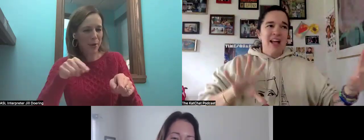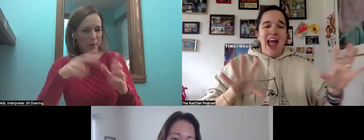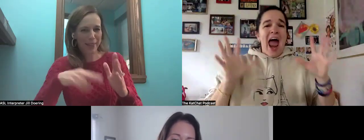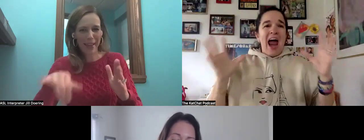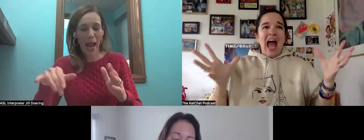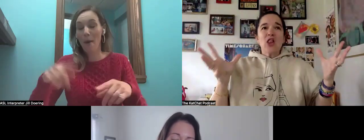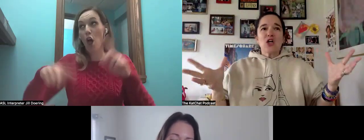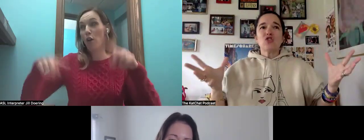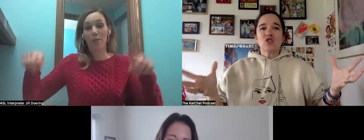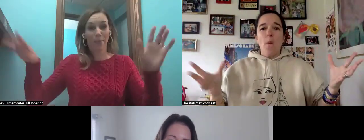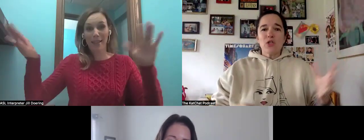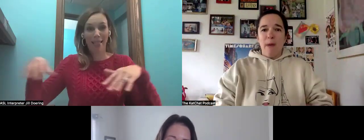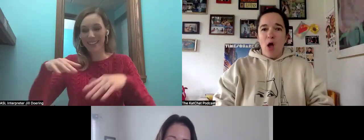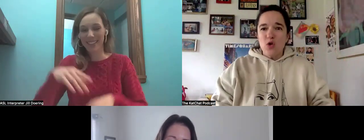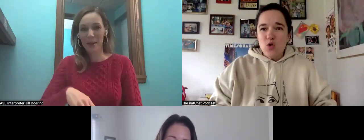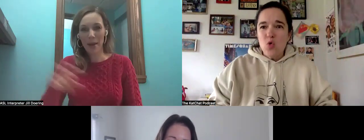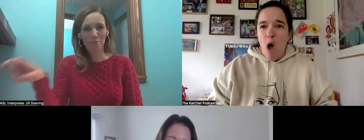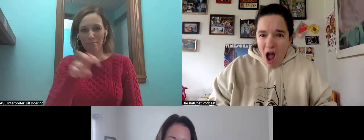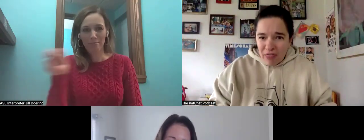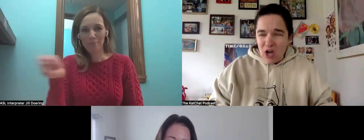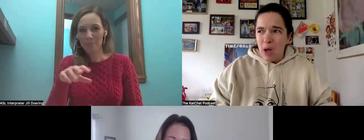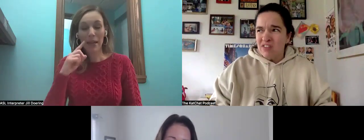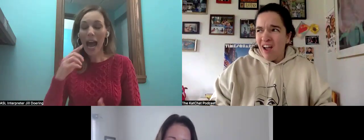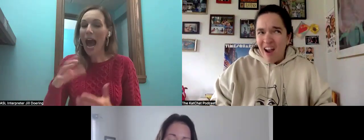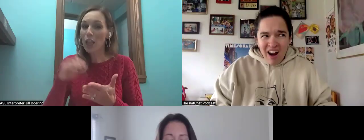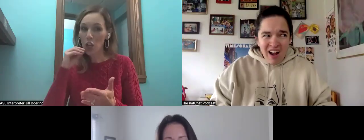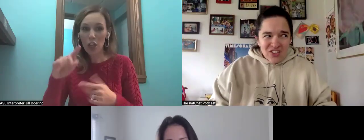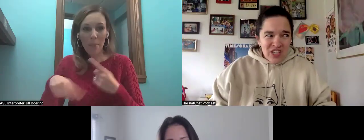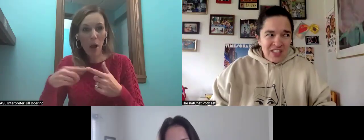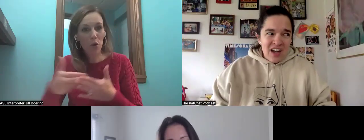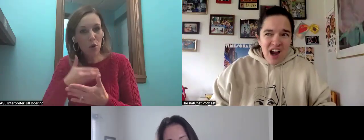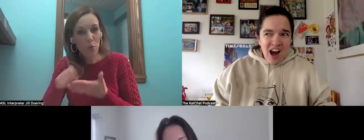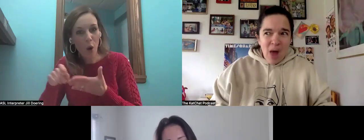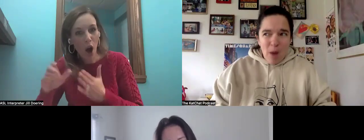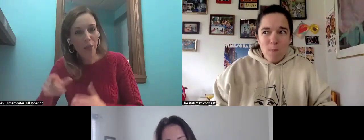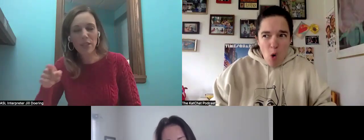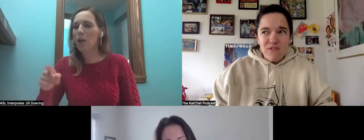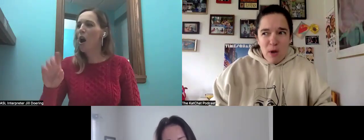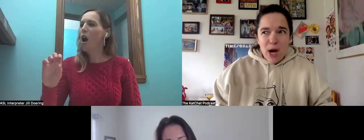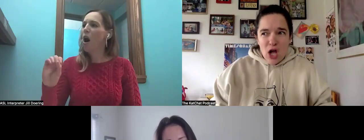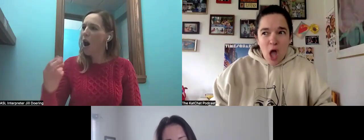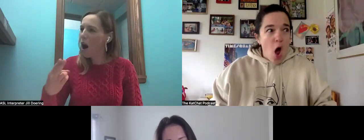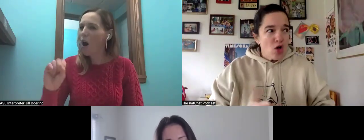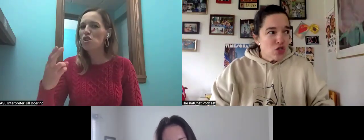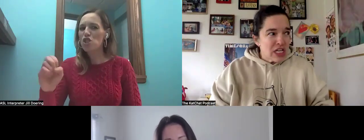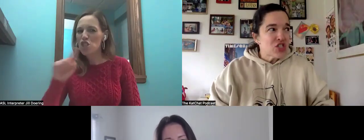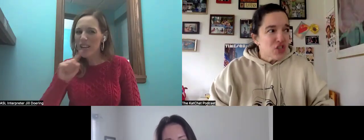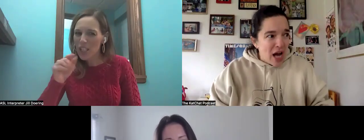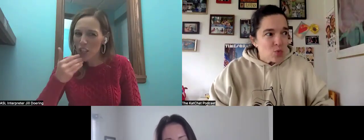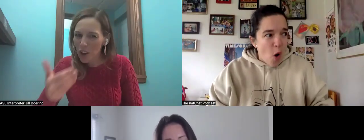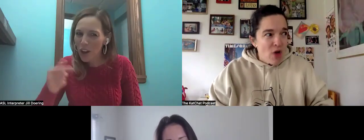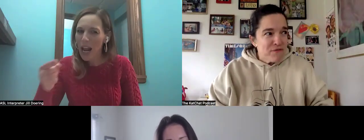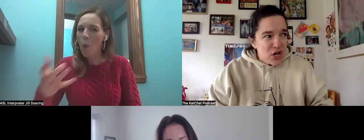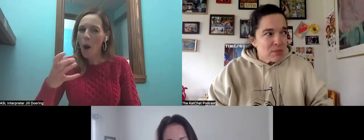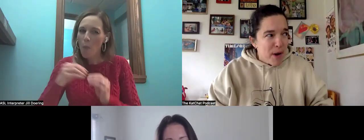over the place. And I learned so much about new authors. I was like, oh, she's good. I want more of her books. Oh, Right. she